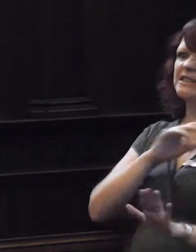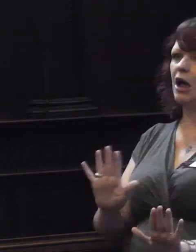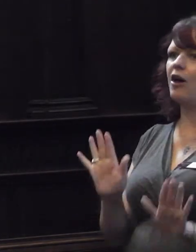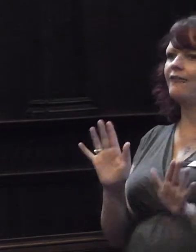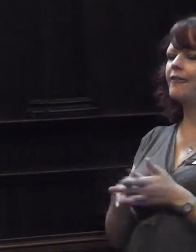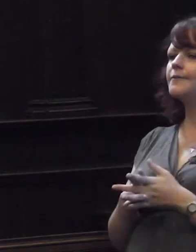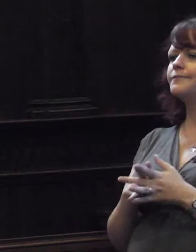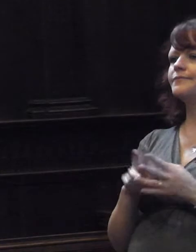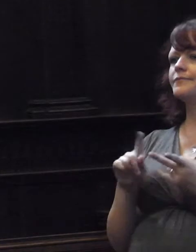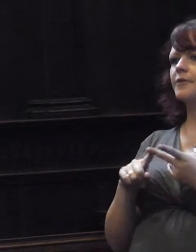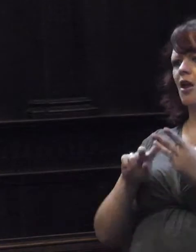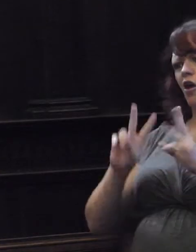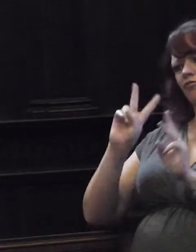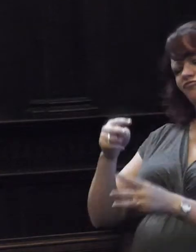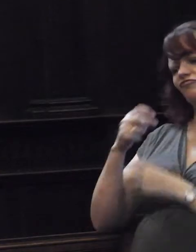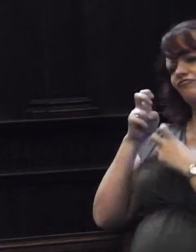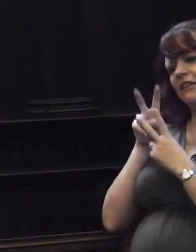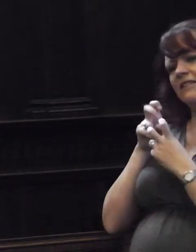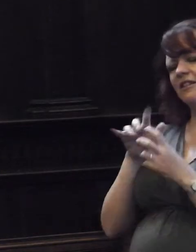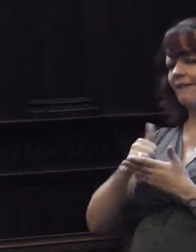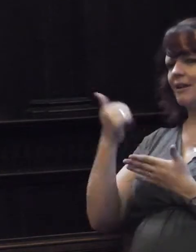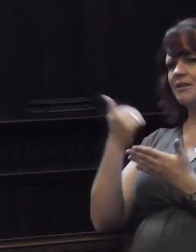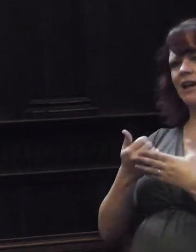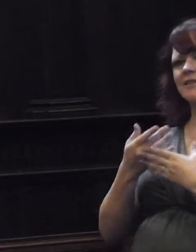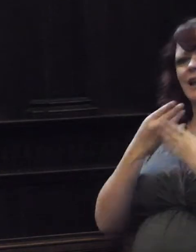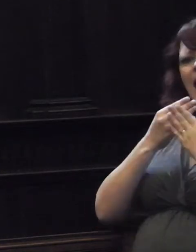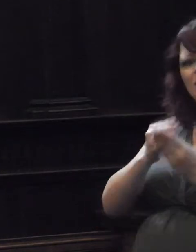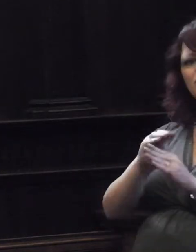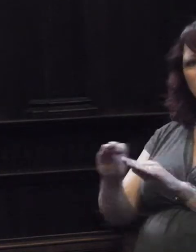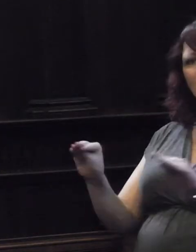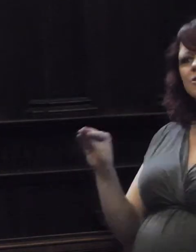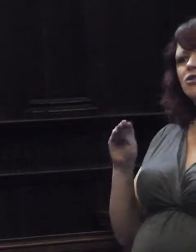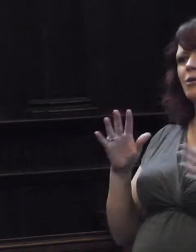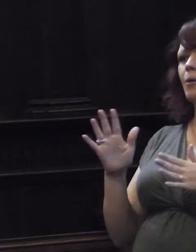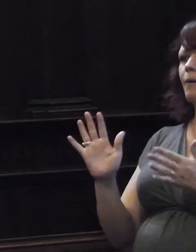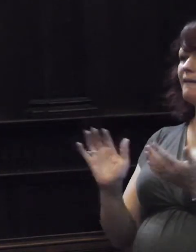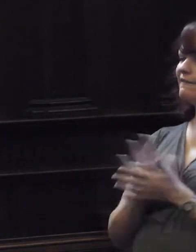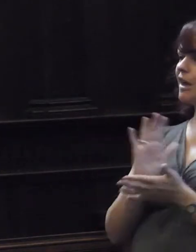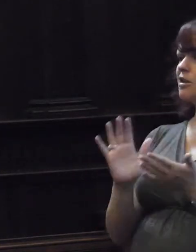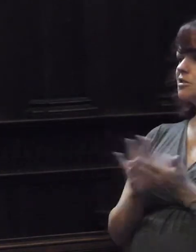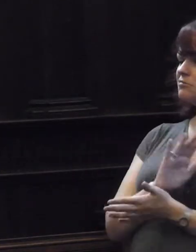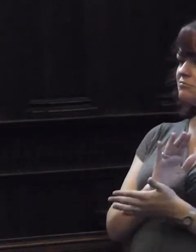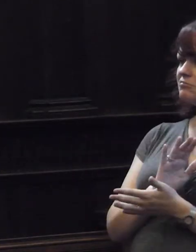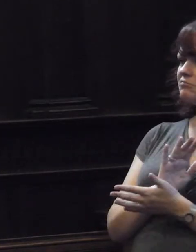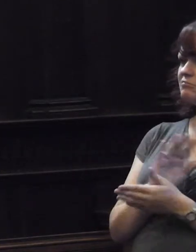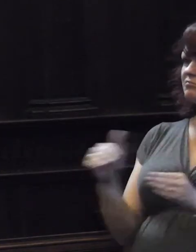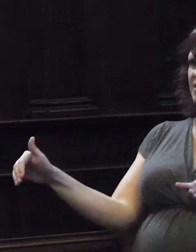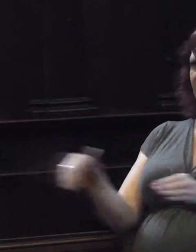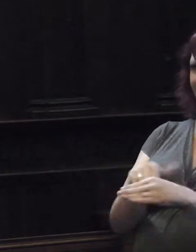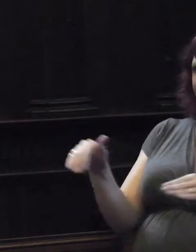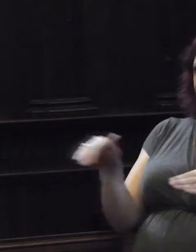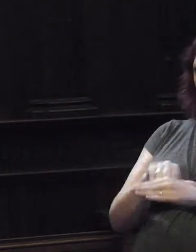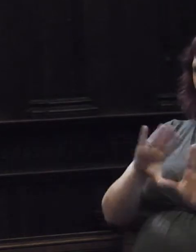way. Well researched, educational, fun, engaging,